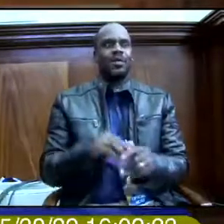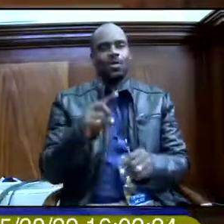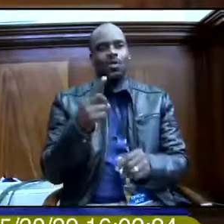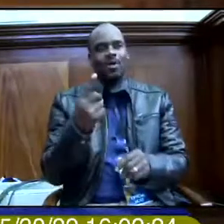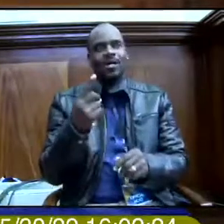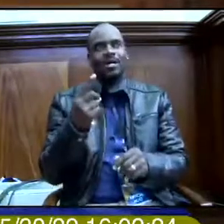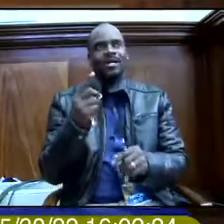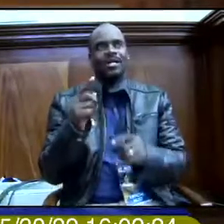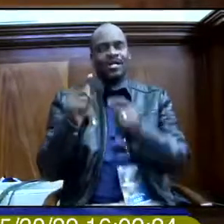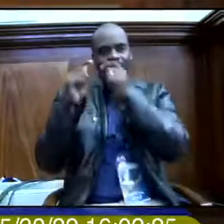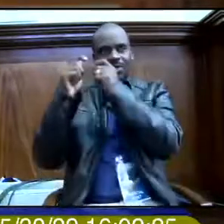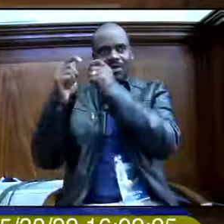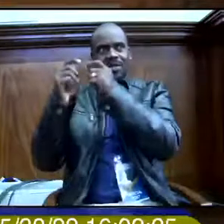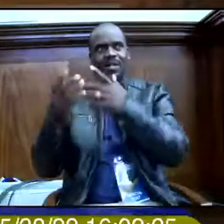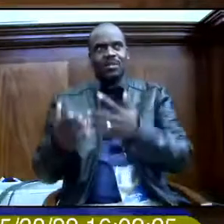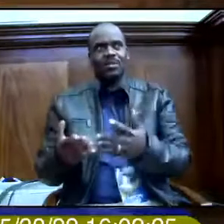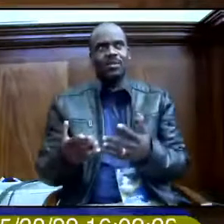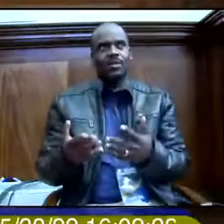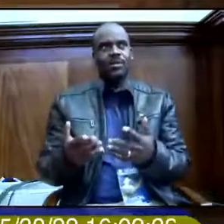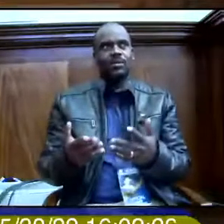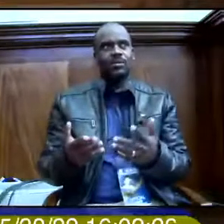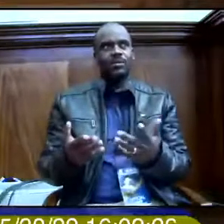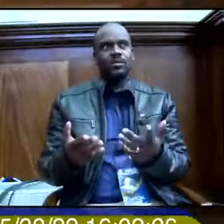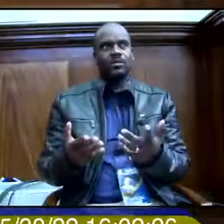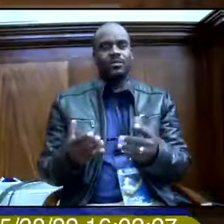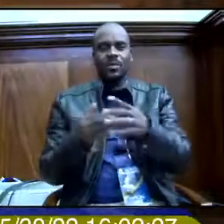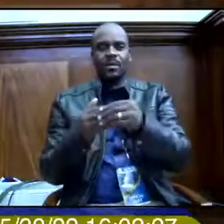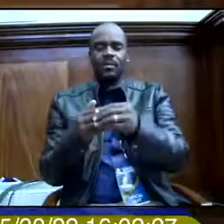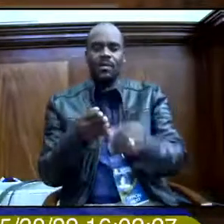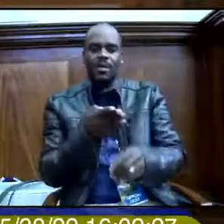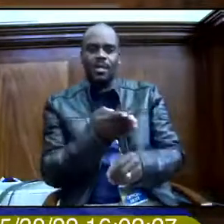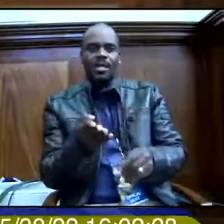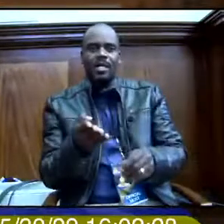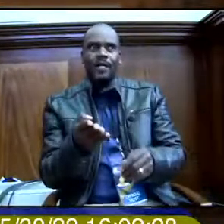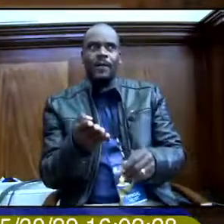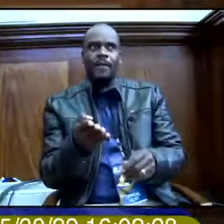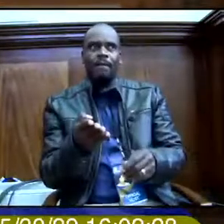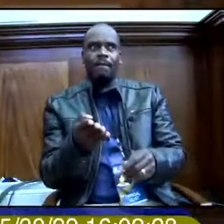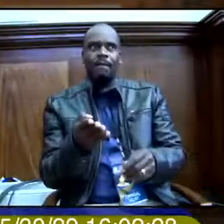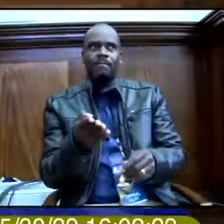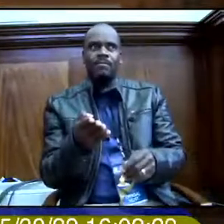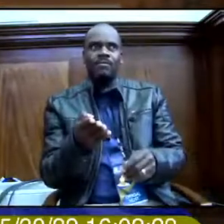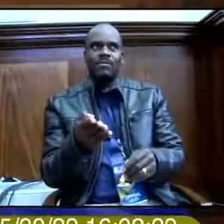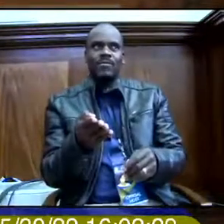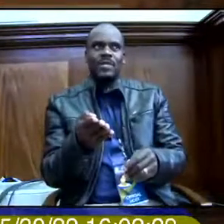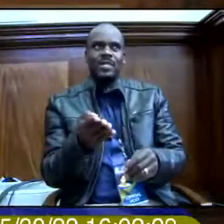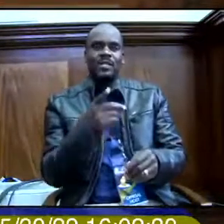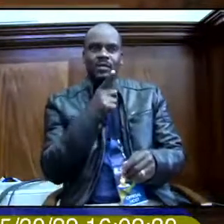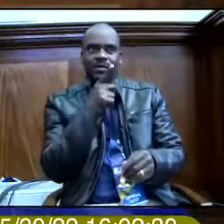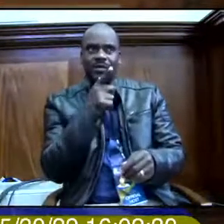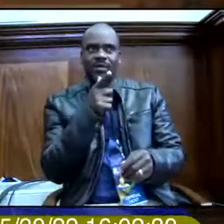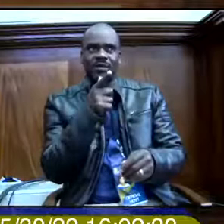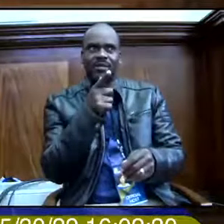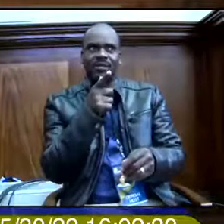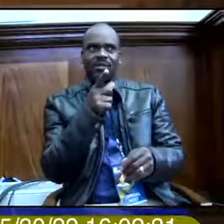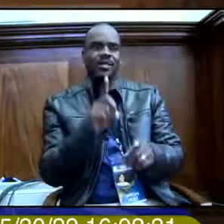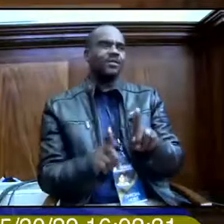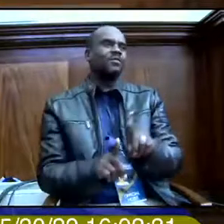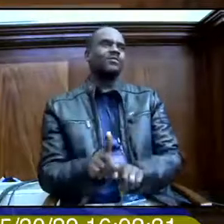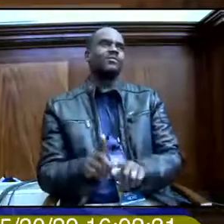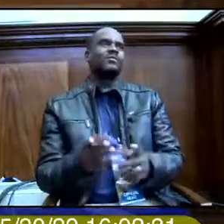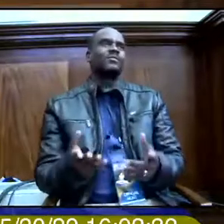honorable uh member here uh defined what is a bargaining